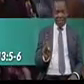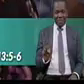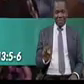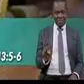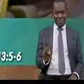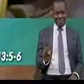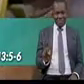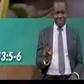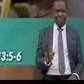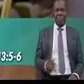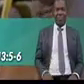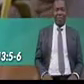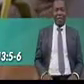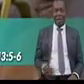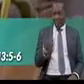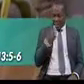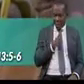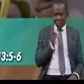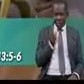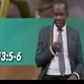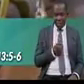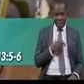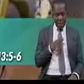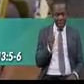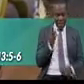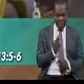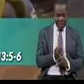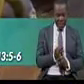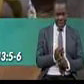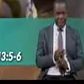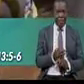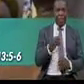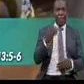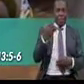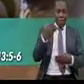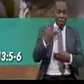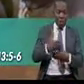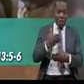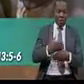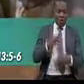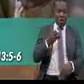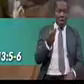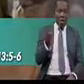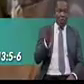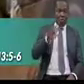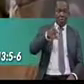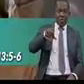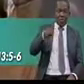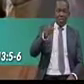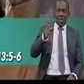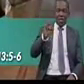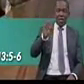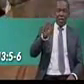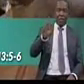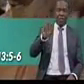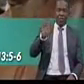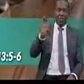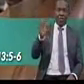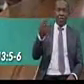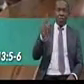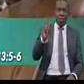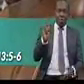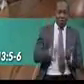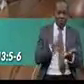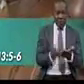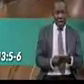tells us by faith the walls of Jericho fell down. All those walls that try to prevent you